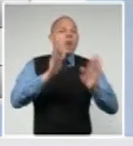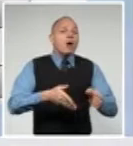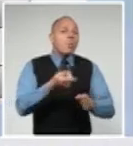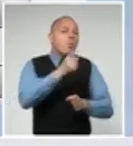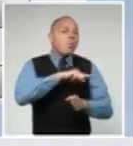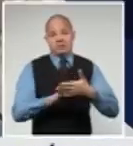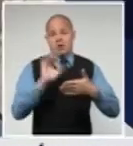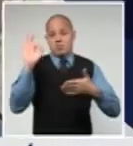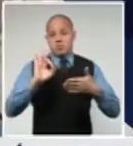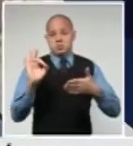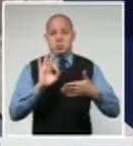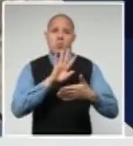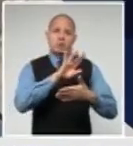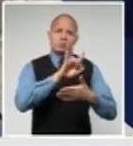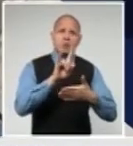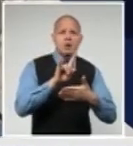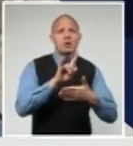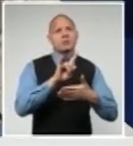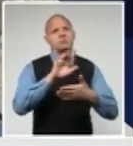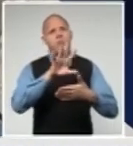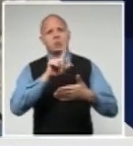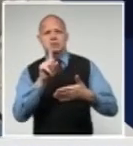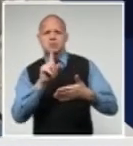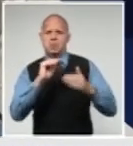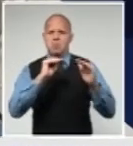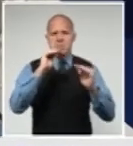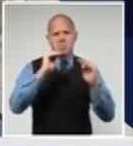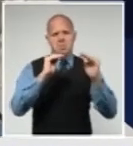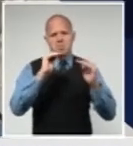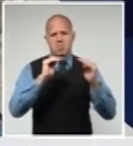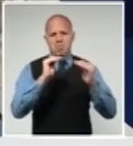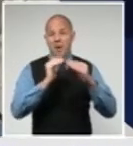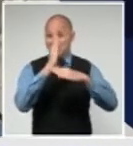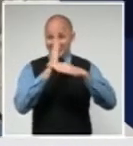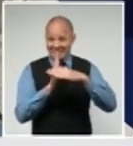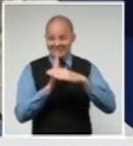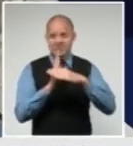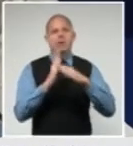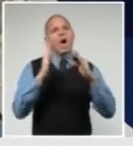2.99%. The region of the Americas stands at a